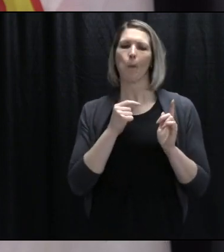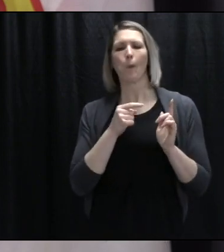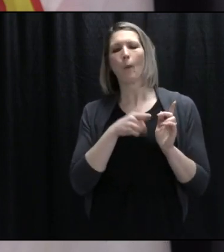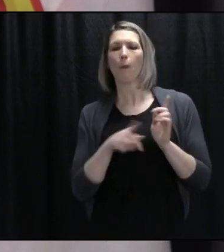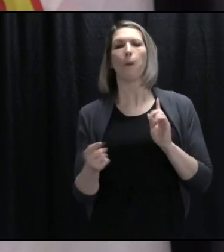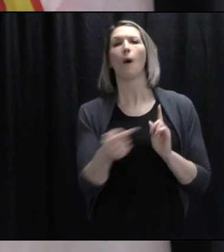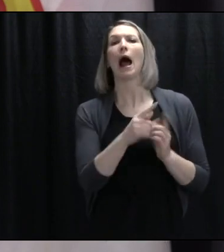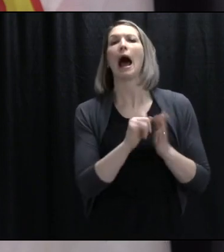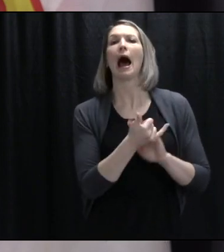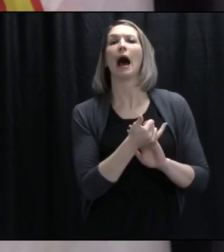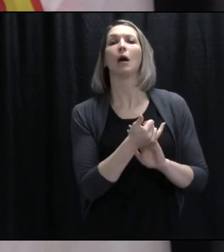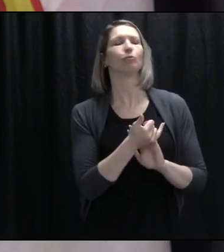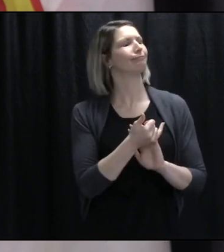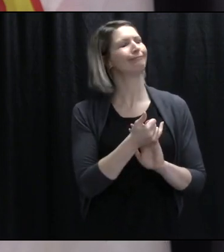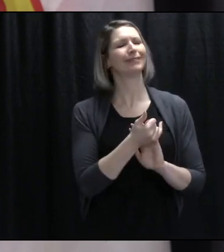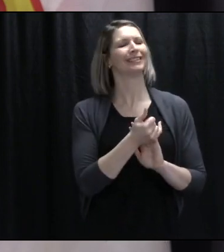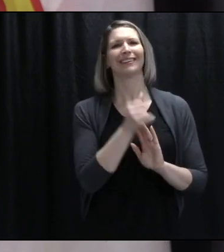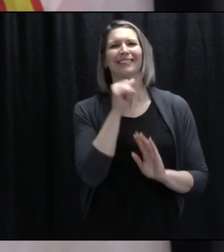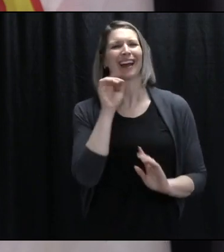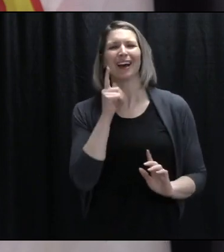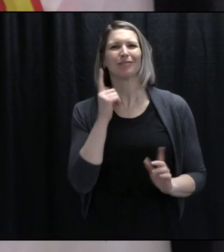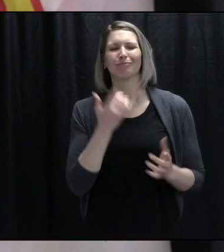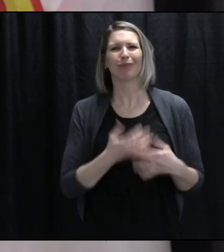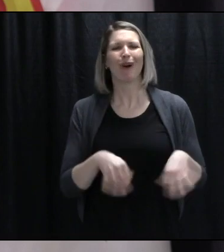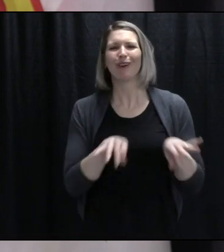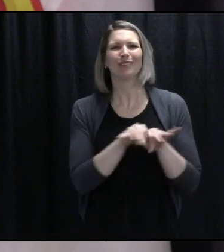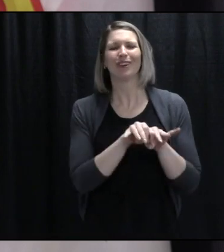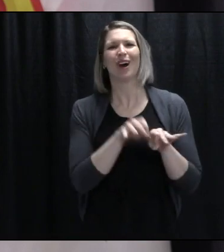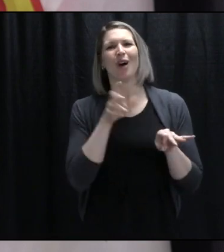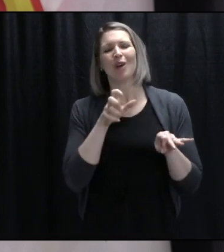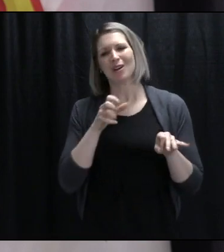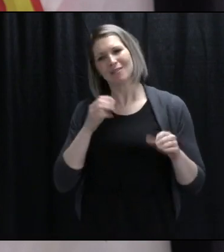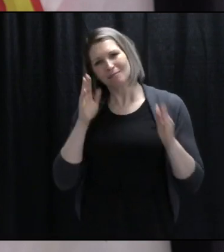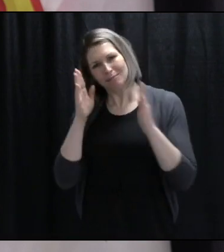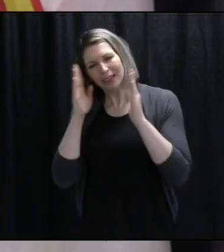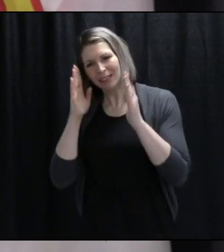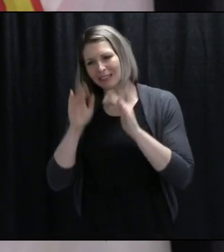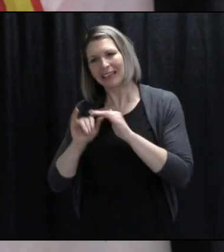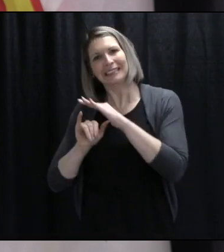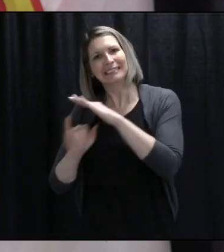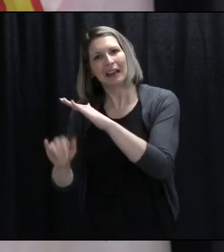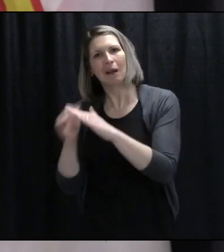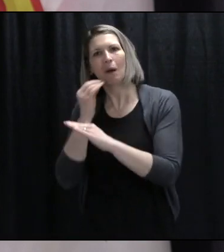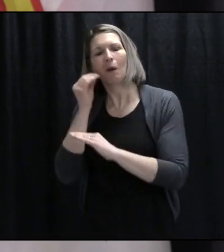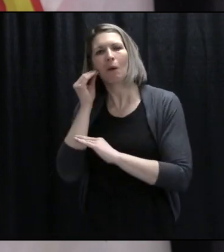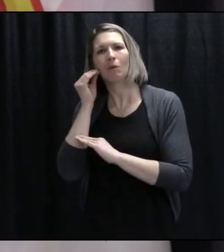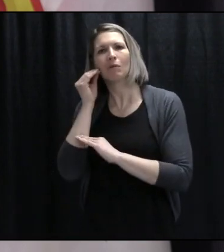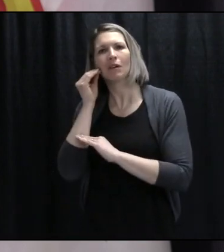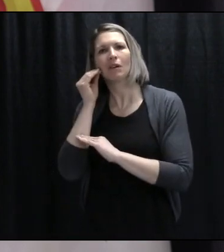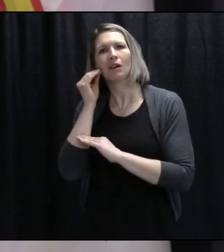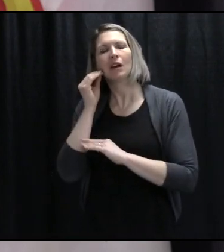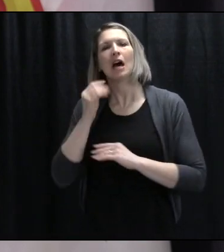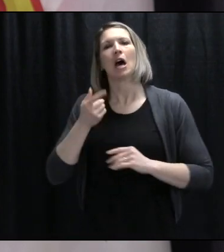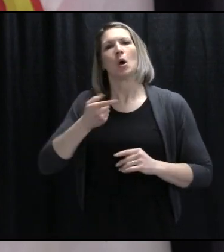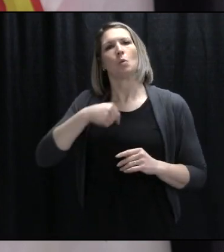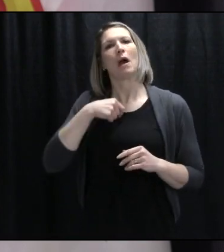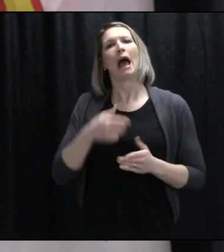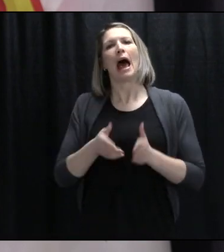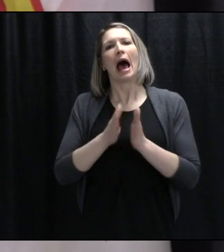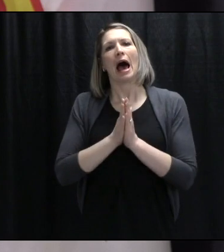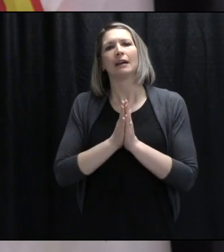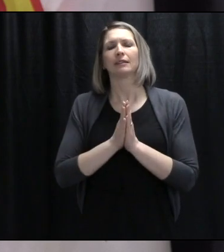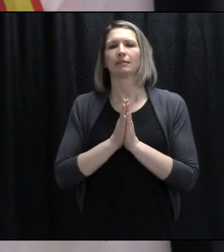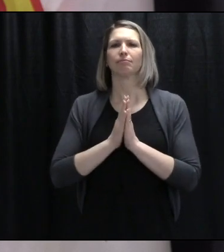vast majority of people in our province are following the advice of Dr. Fitzgerald. They're following the directive to travel only when it's